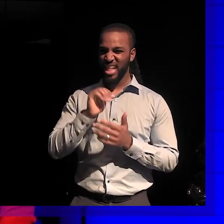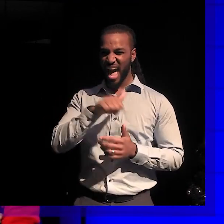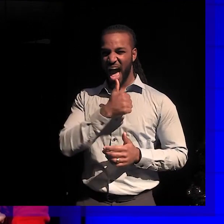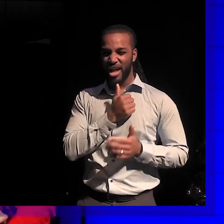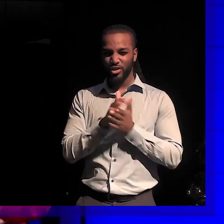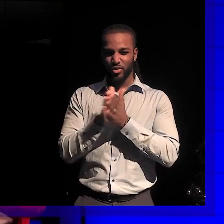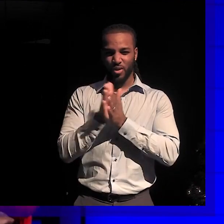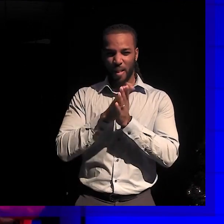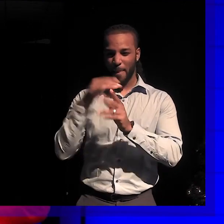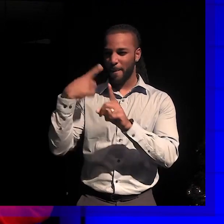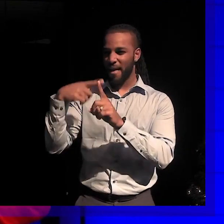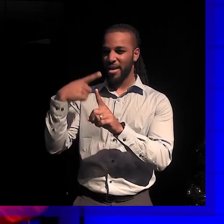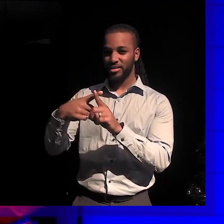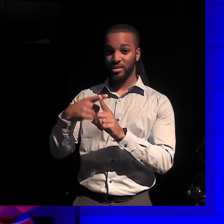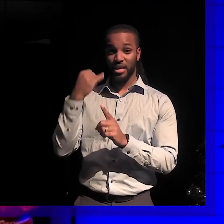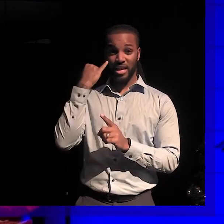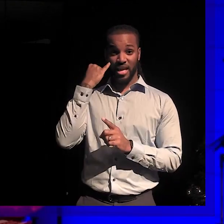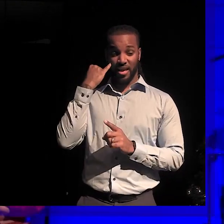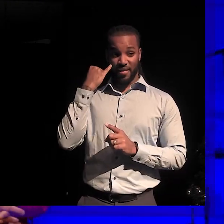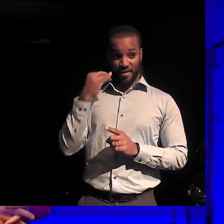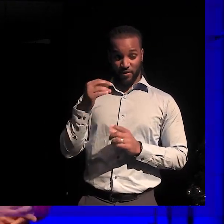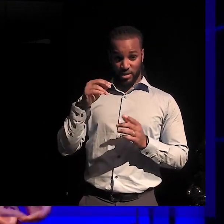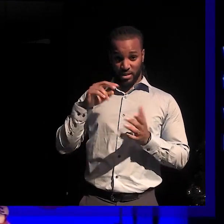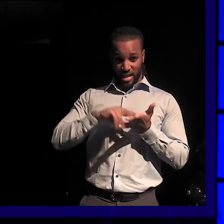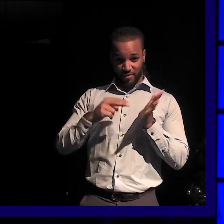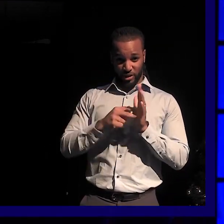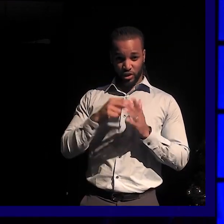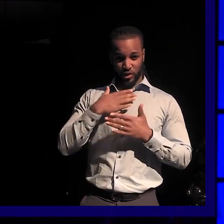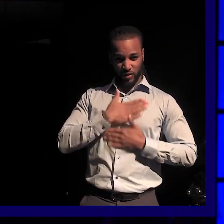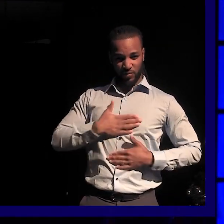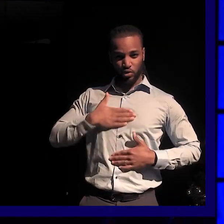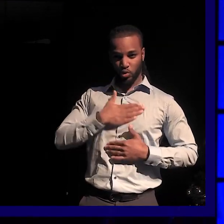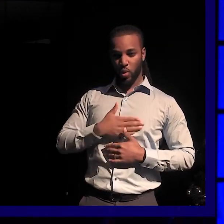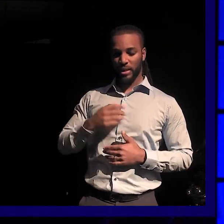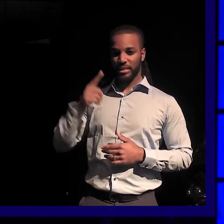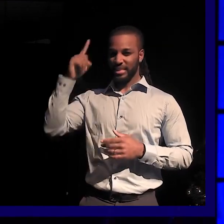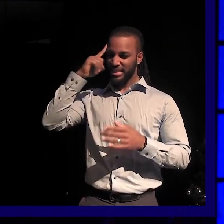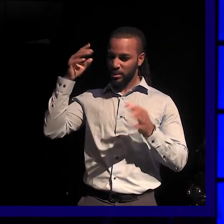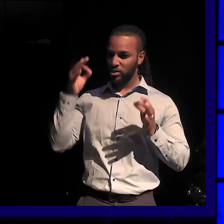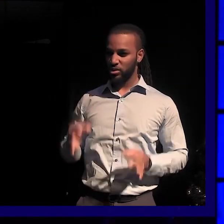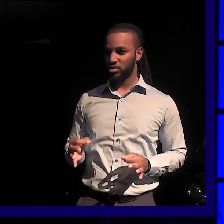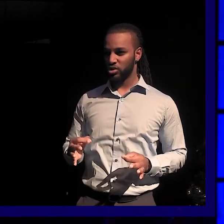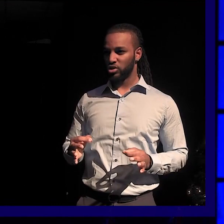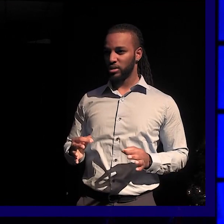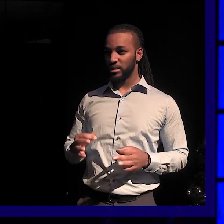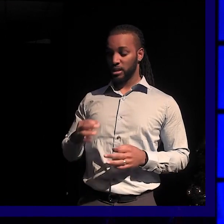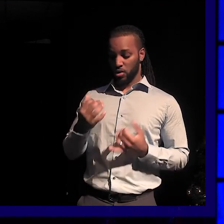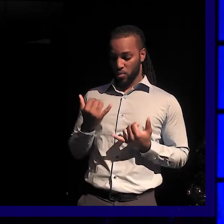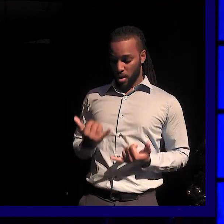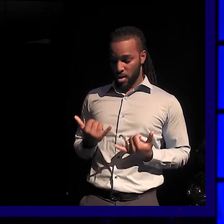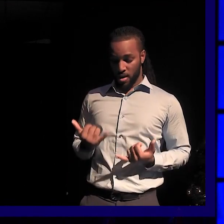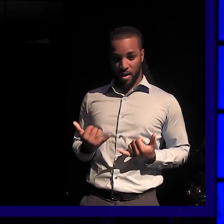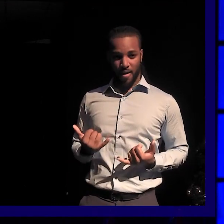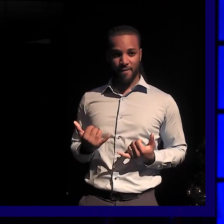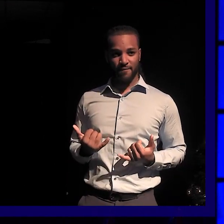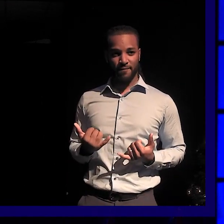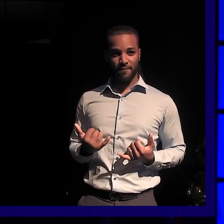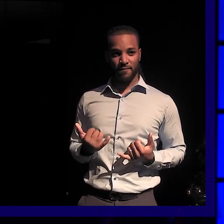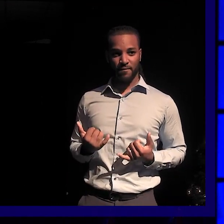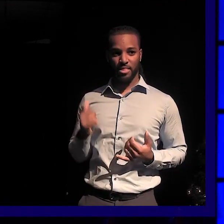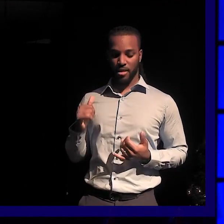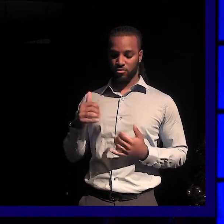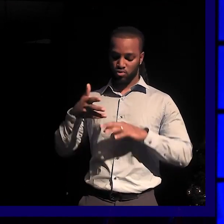attitude. So to sum it up, the definition of joy is this. It's a decision in the present